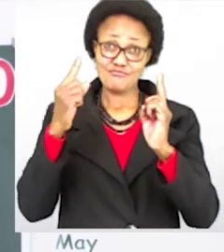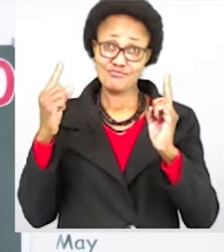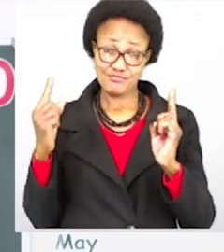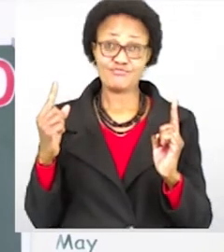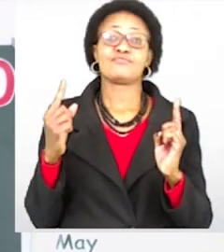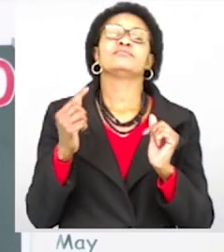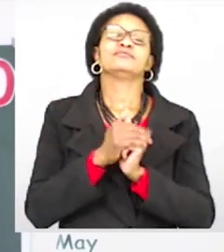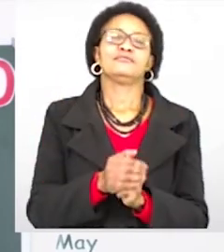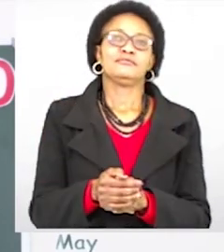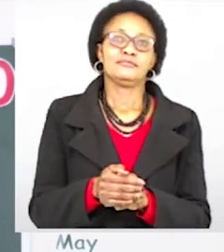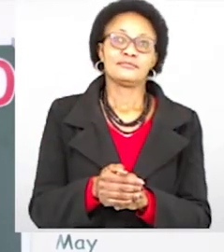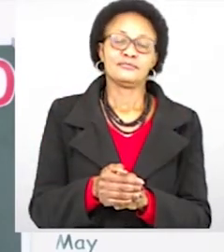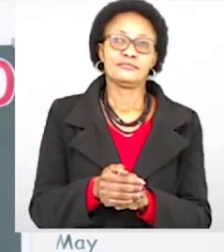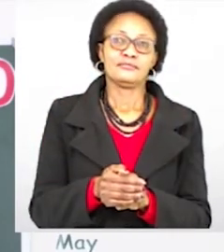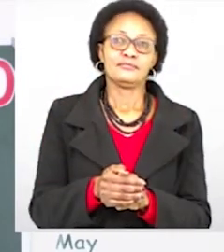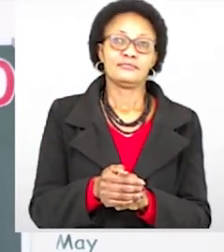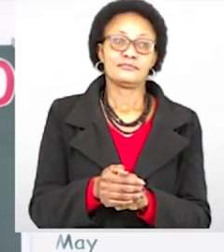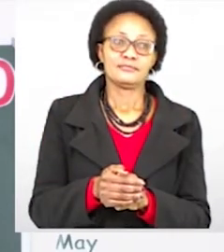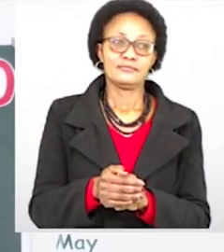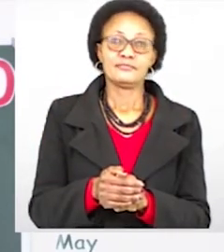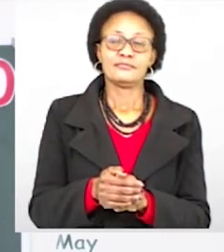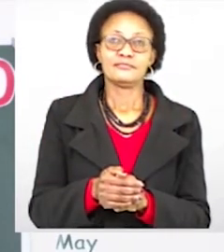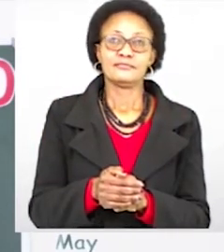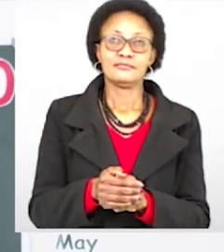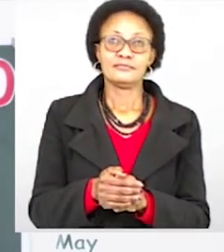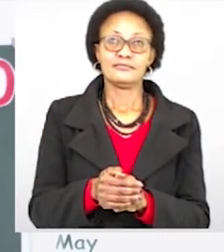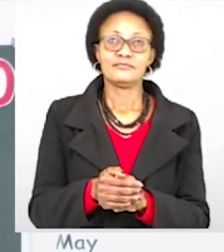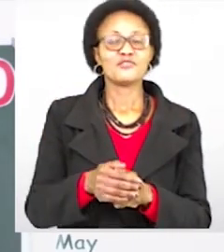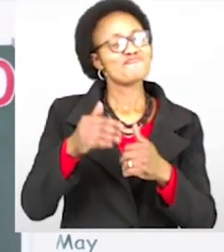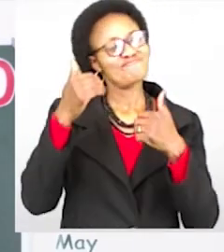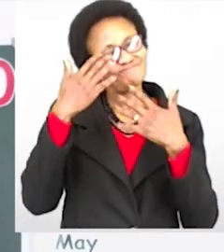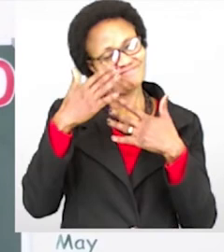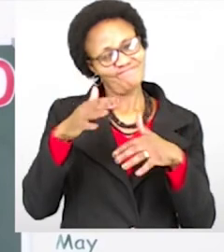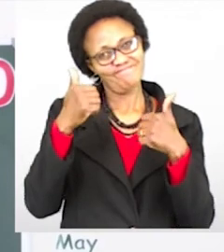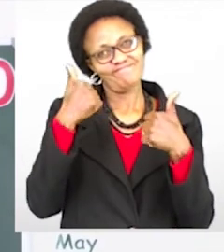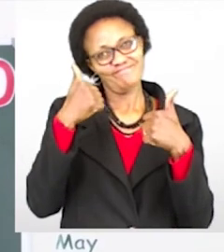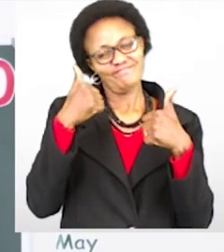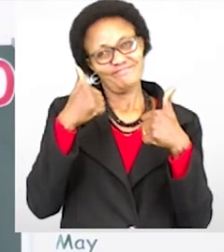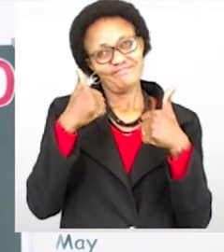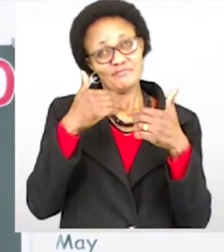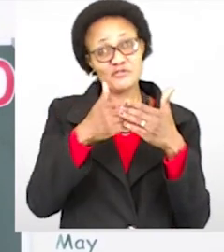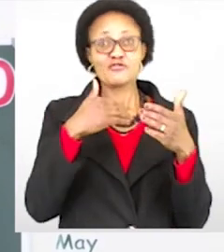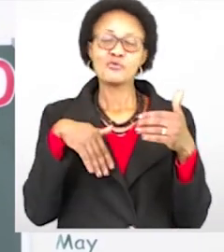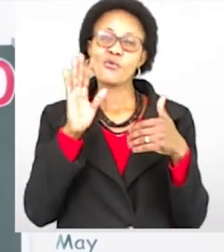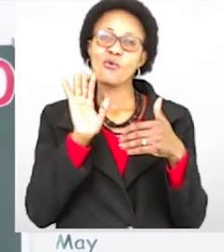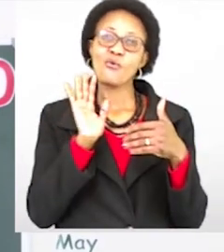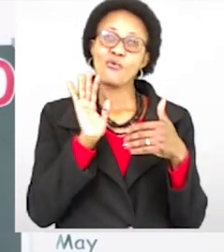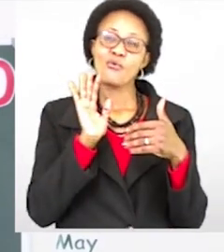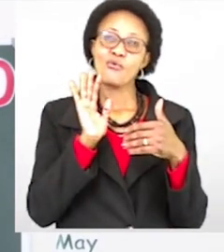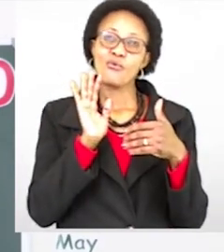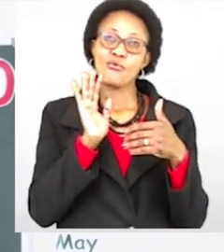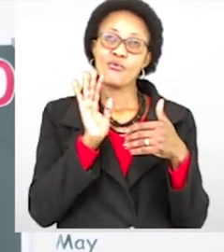beside you and in front of you. Well done. Before we go, I think it's time